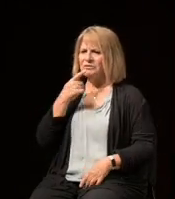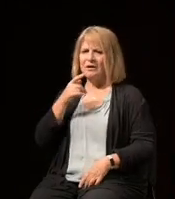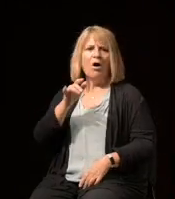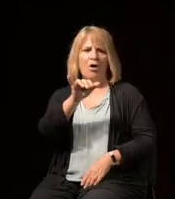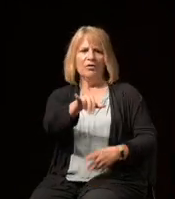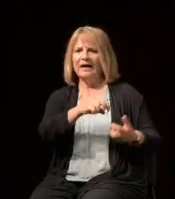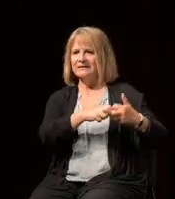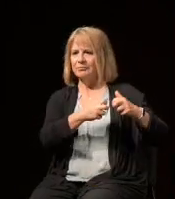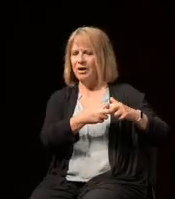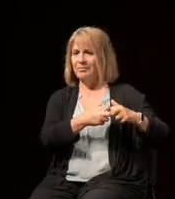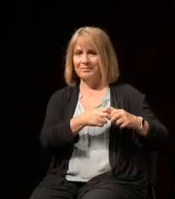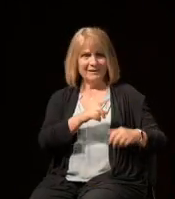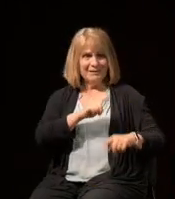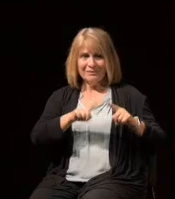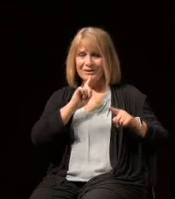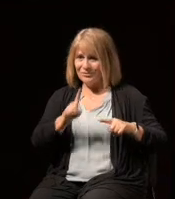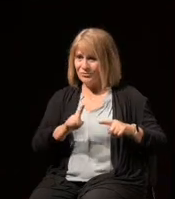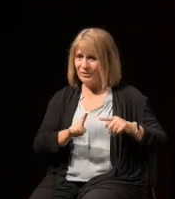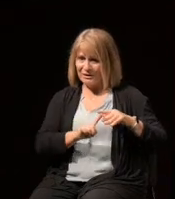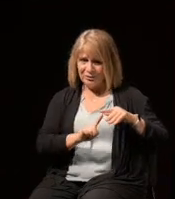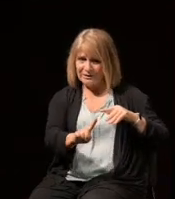exclude people.